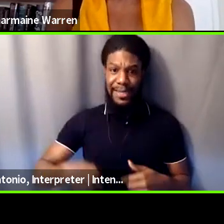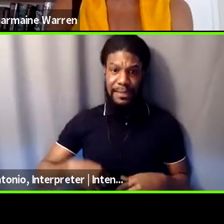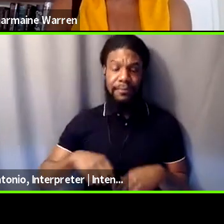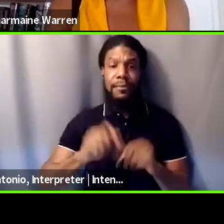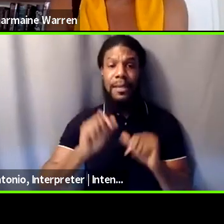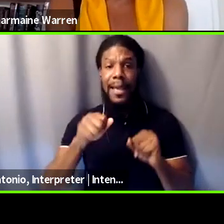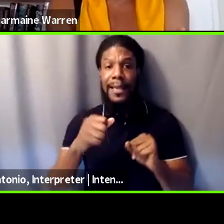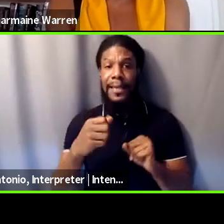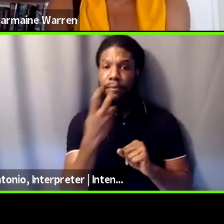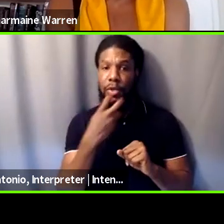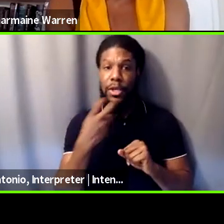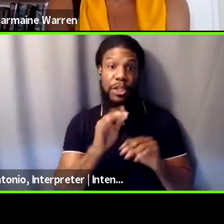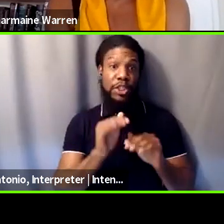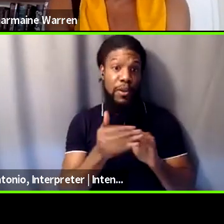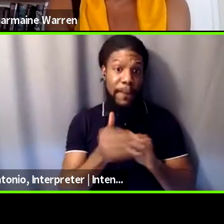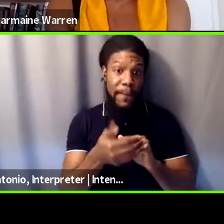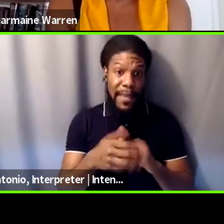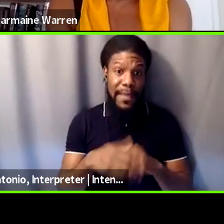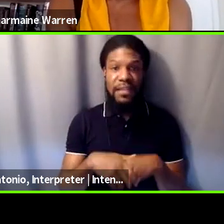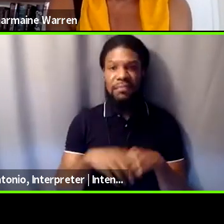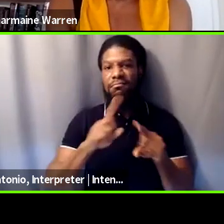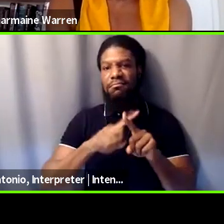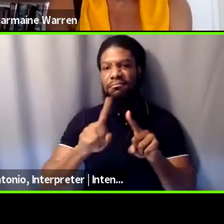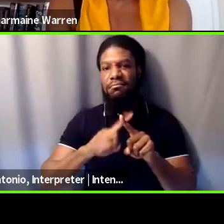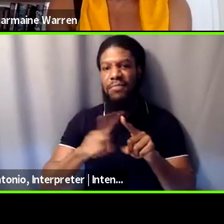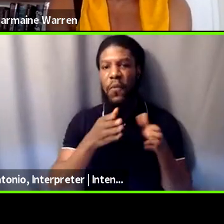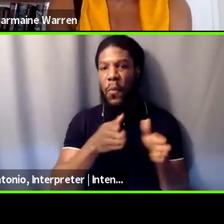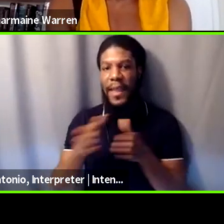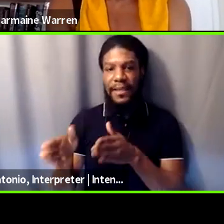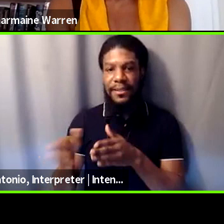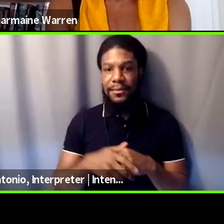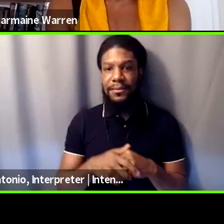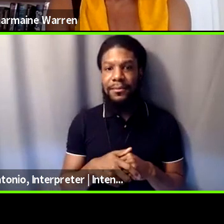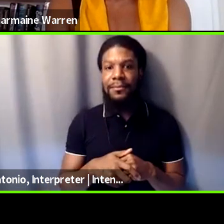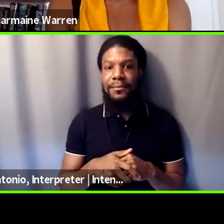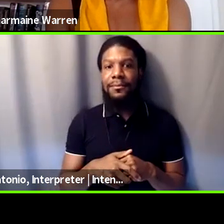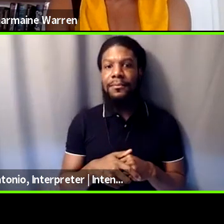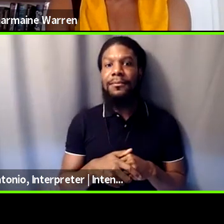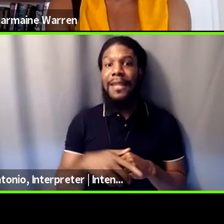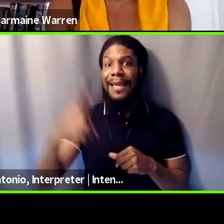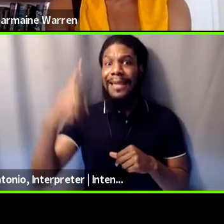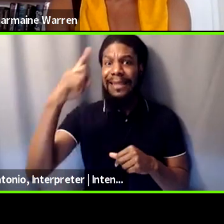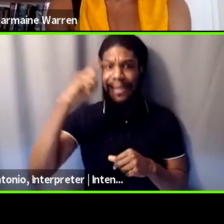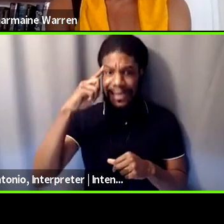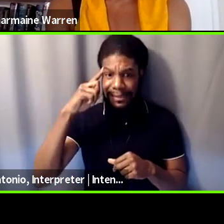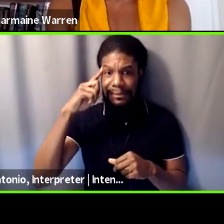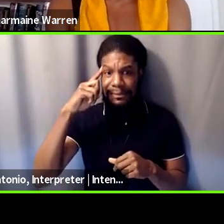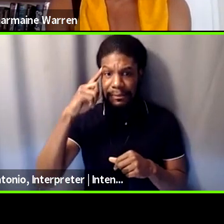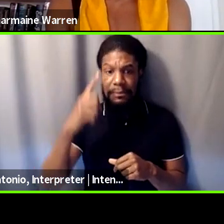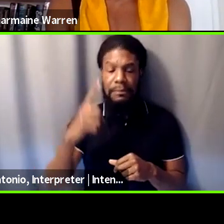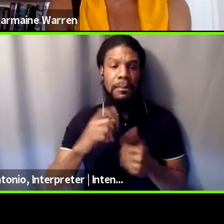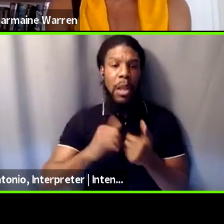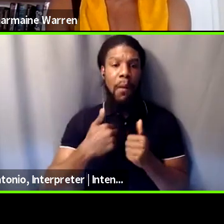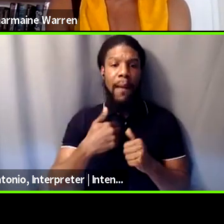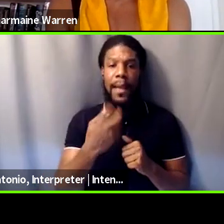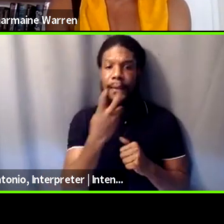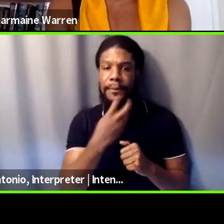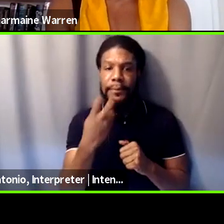So Jodie Lyn-Kee-Chow is how I think it is in Chinese. I'm trying to decolonize my